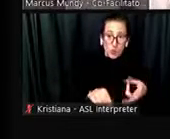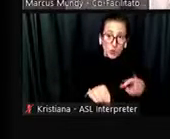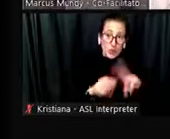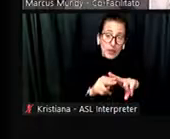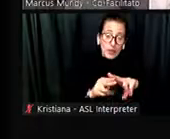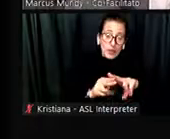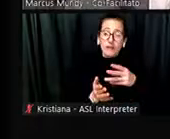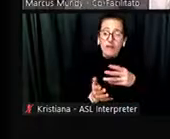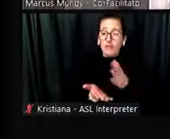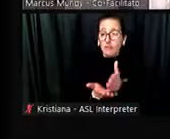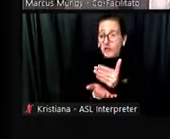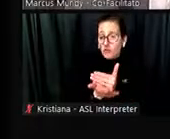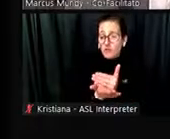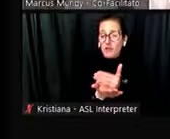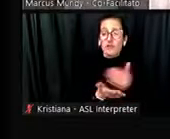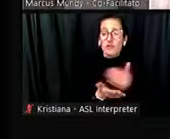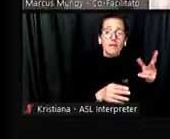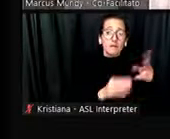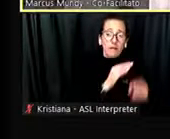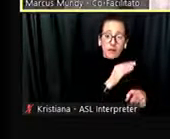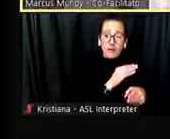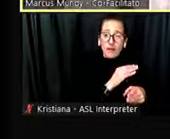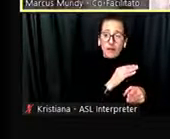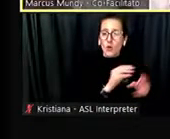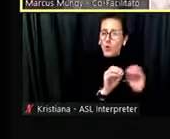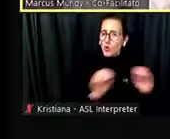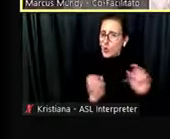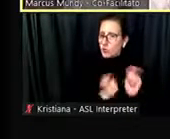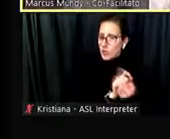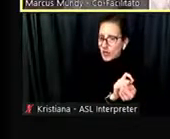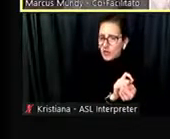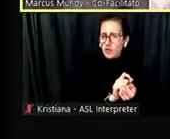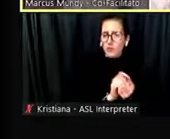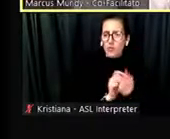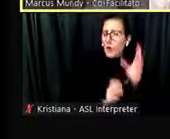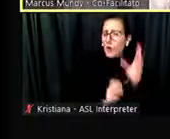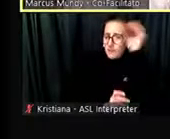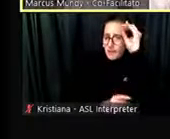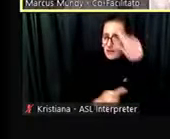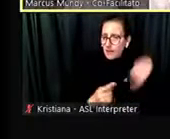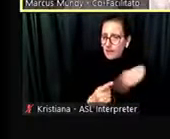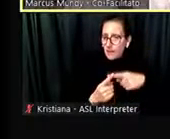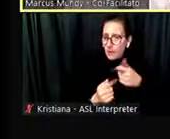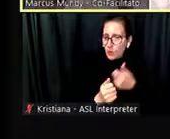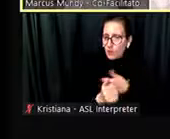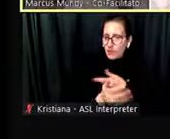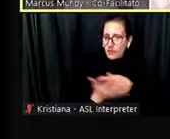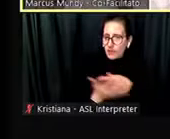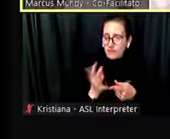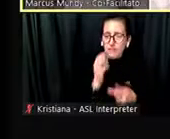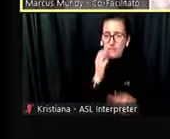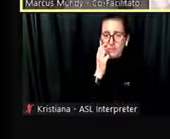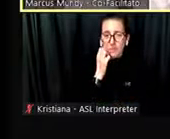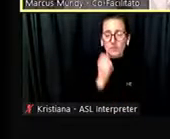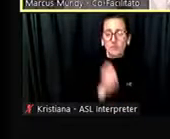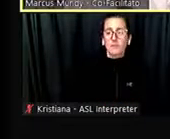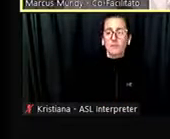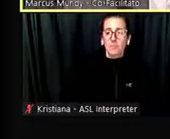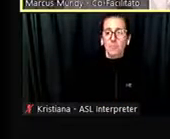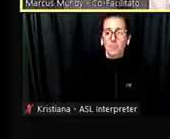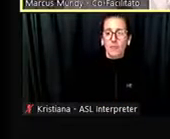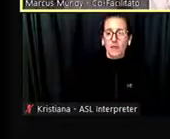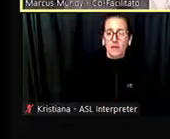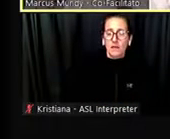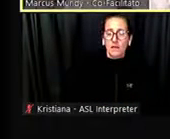what the public feels about that. That's exactly right. So on this, you can see the first question deals